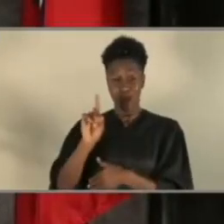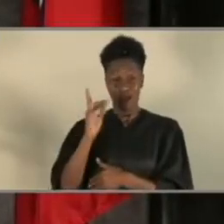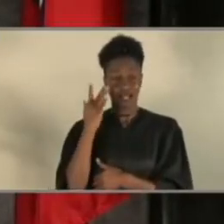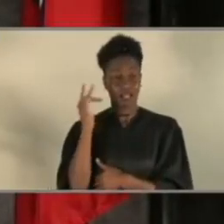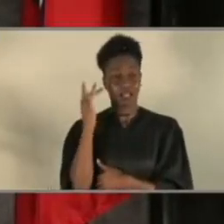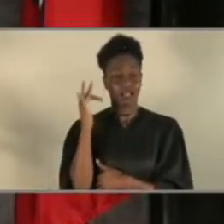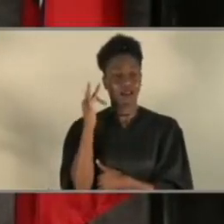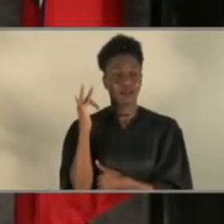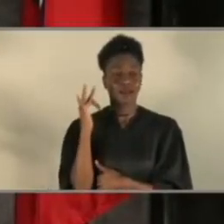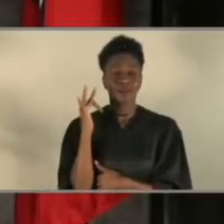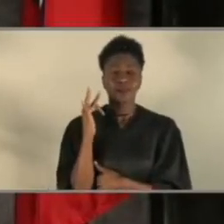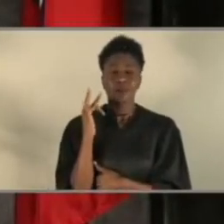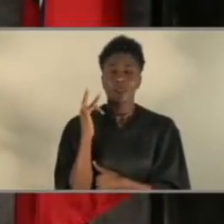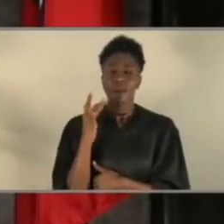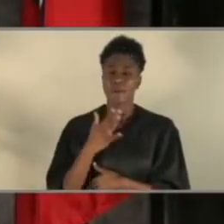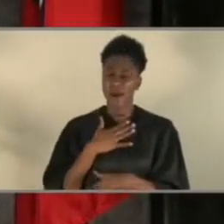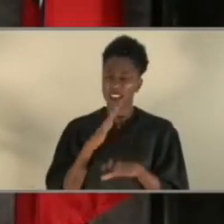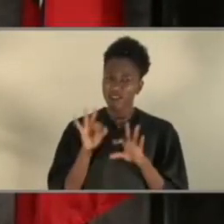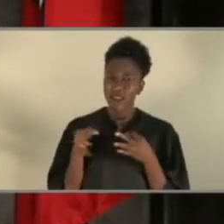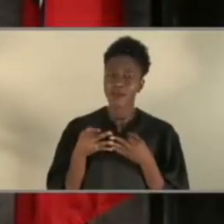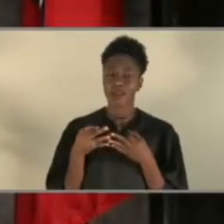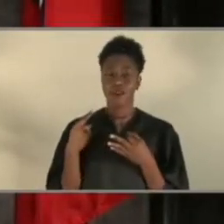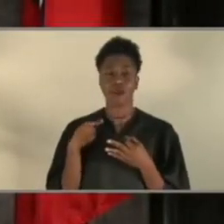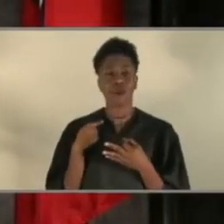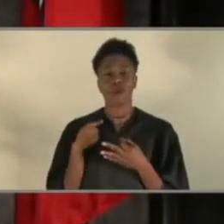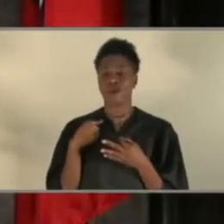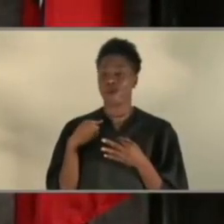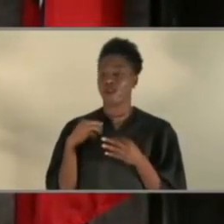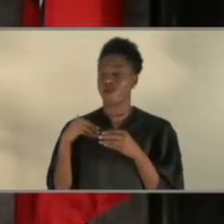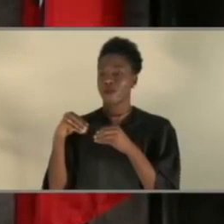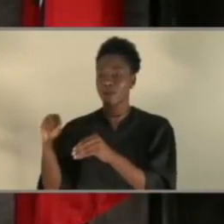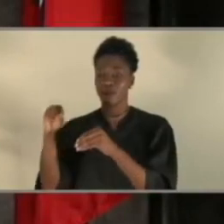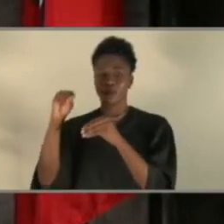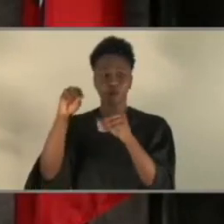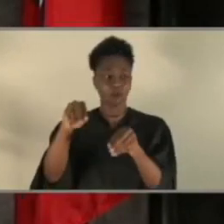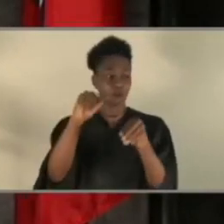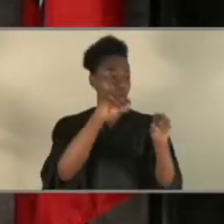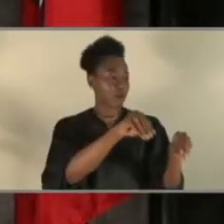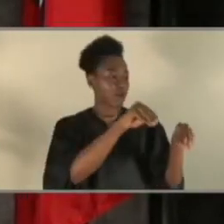Throughout my life, my family and I have been moving from city to city for as long as I can remember.